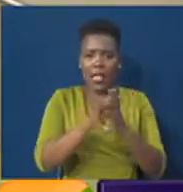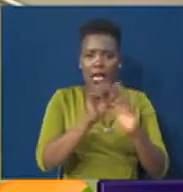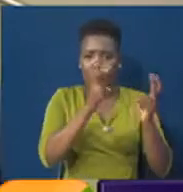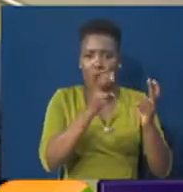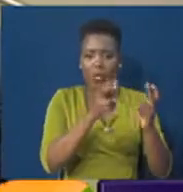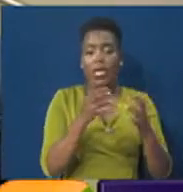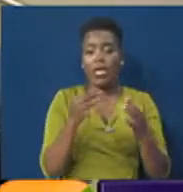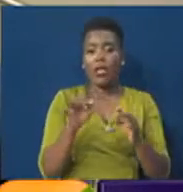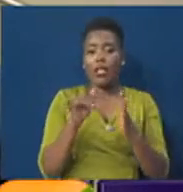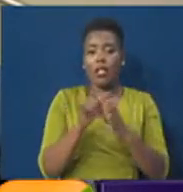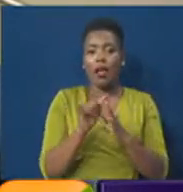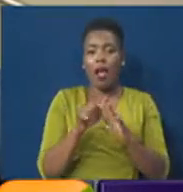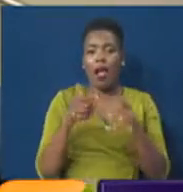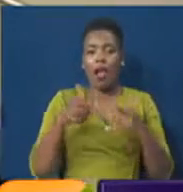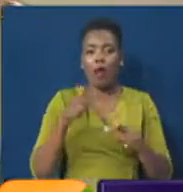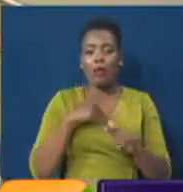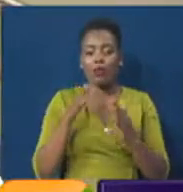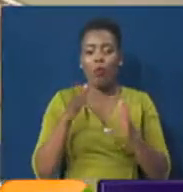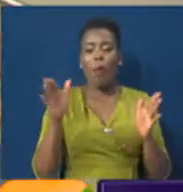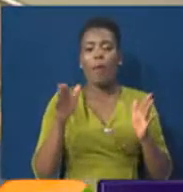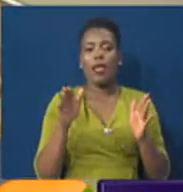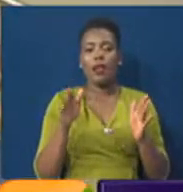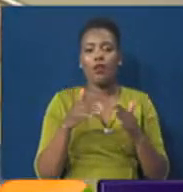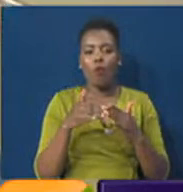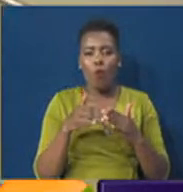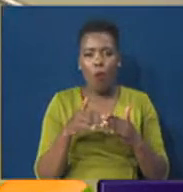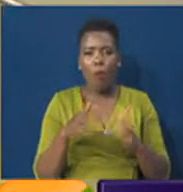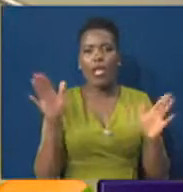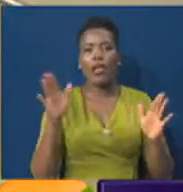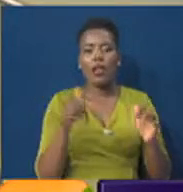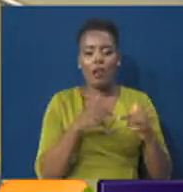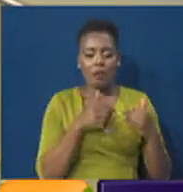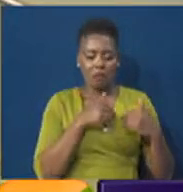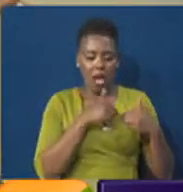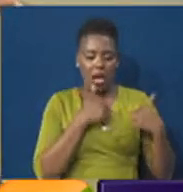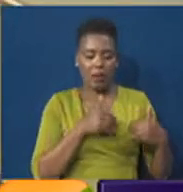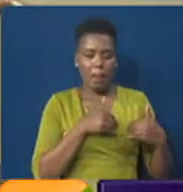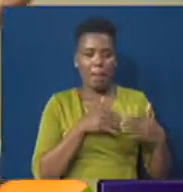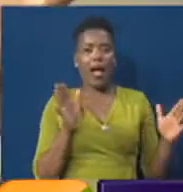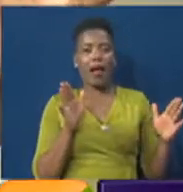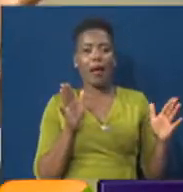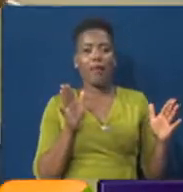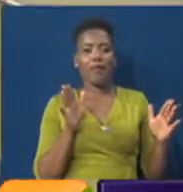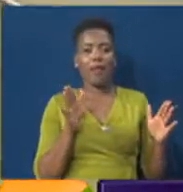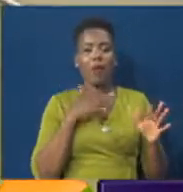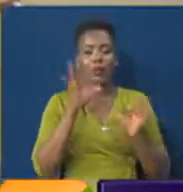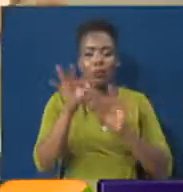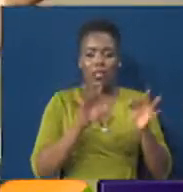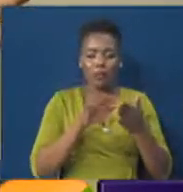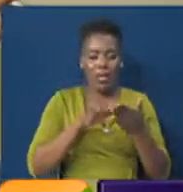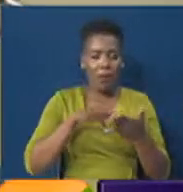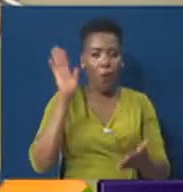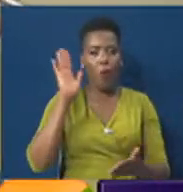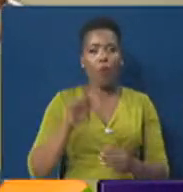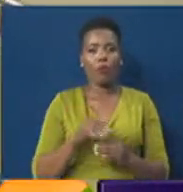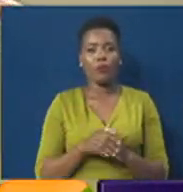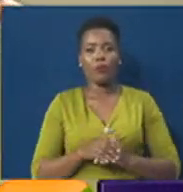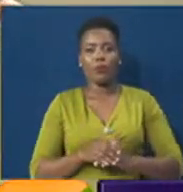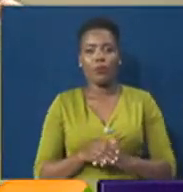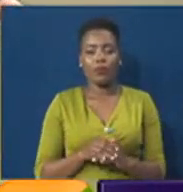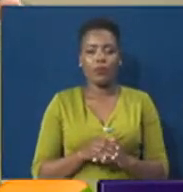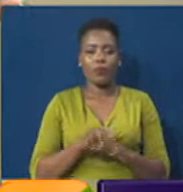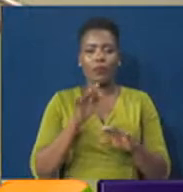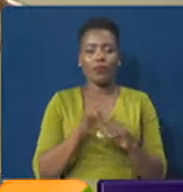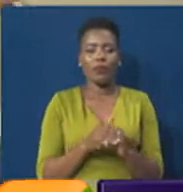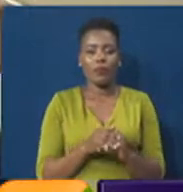respect, and allow me now this to open up beyond housing, so that I give these points broadly, referencing on all the other areas that we've been